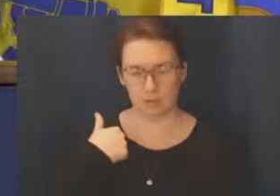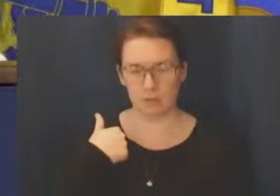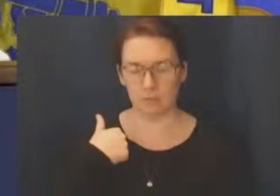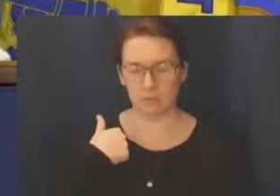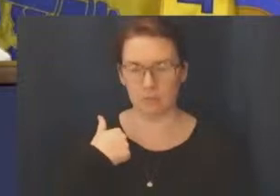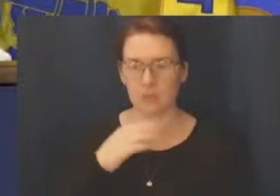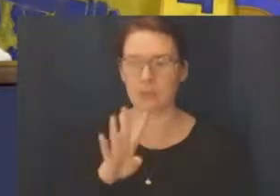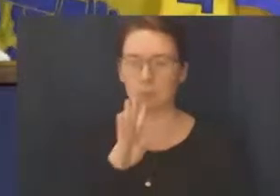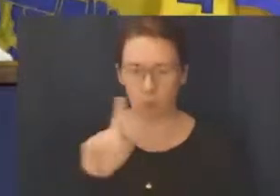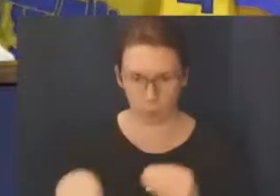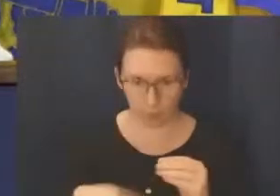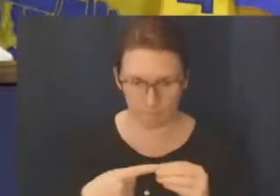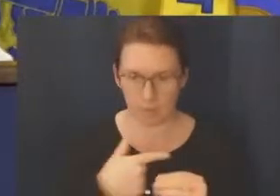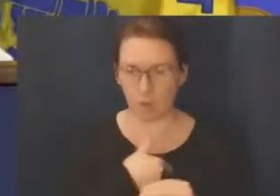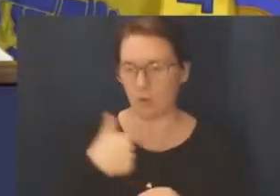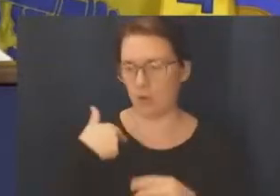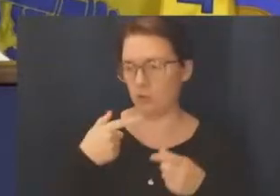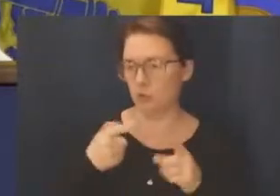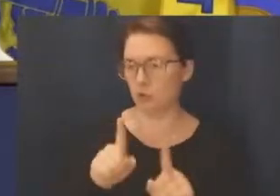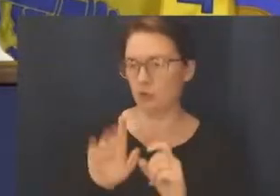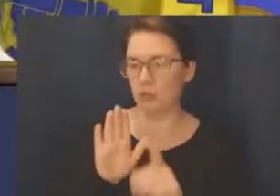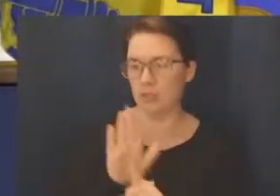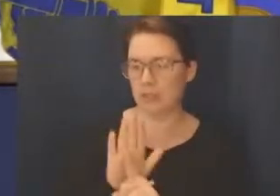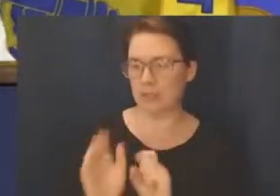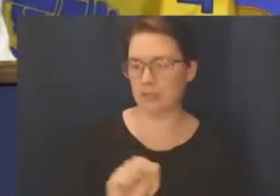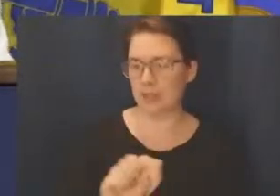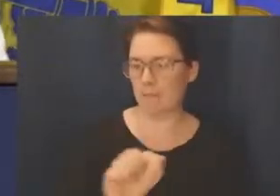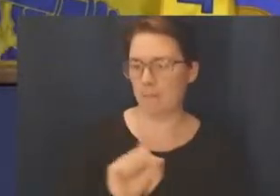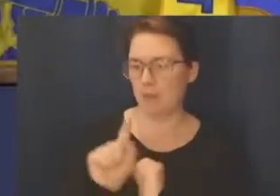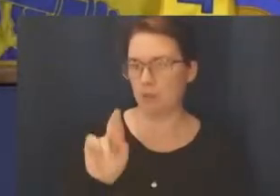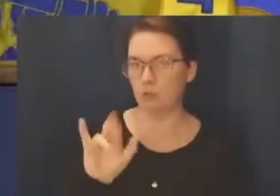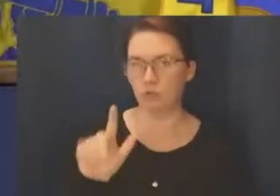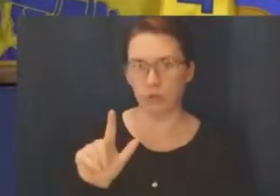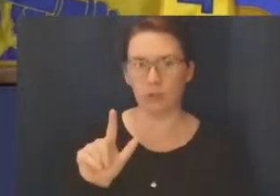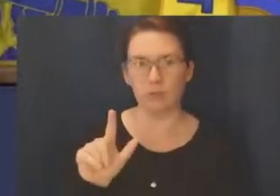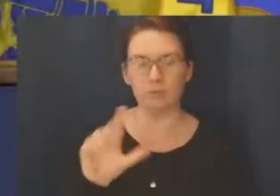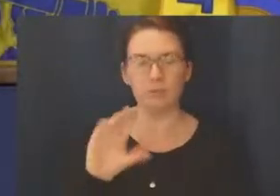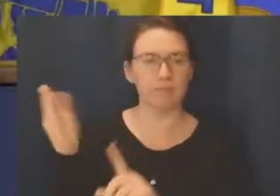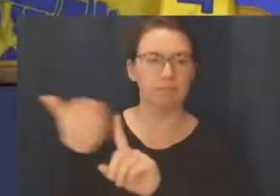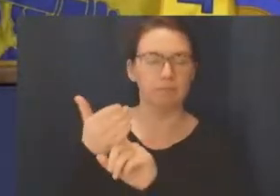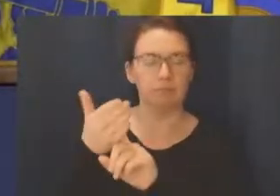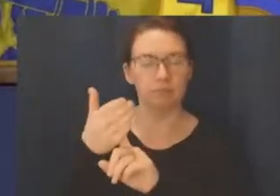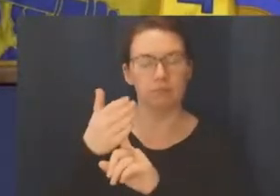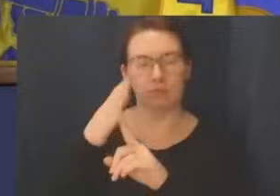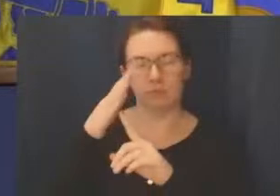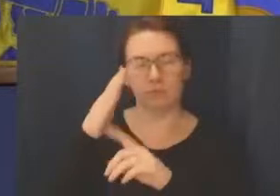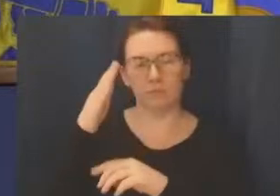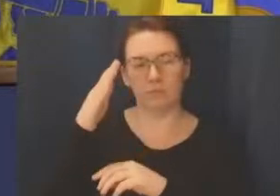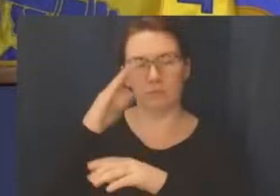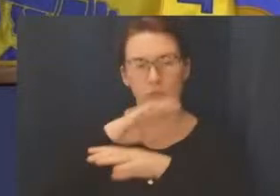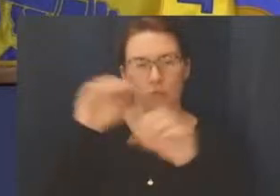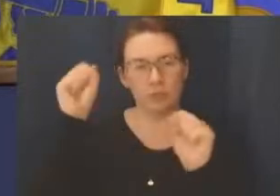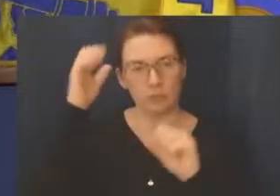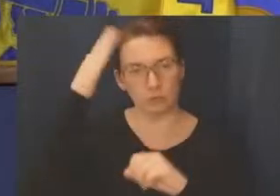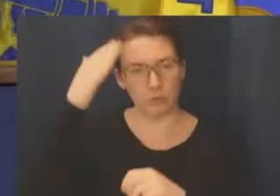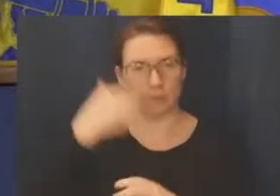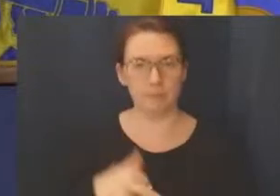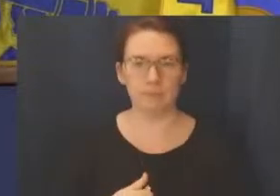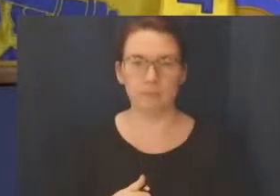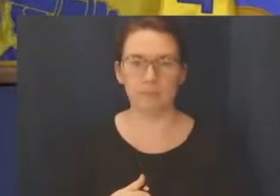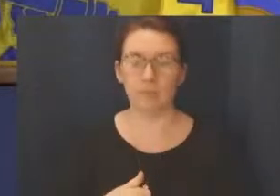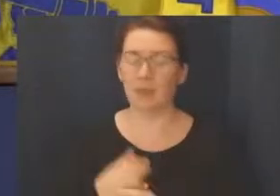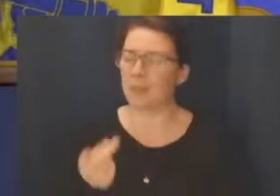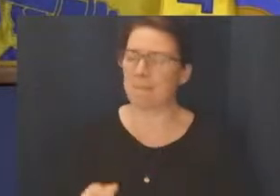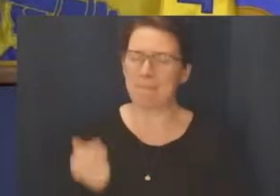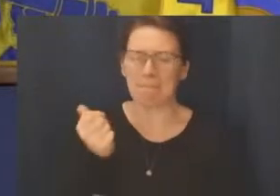and elevated them all the way up to President Trump. From the moment my kids were born, I have taught them